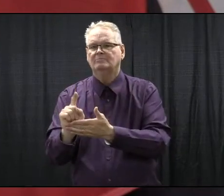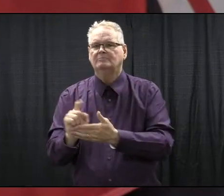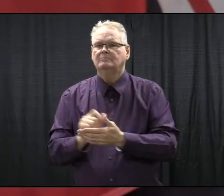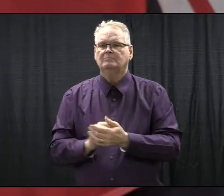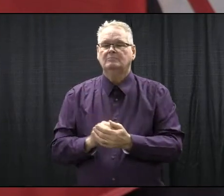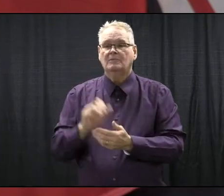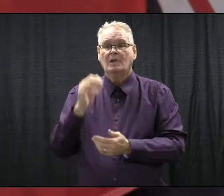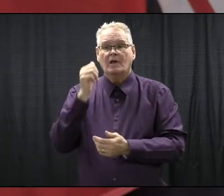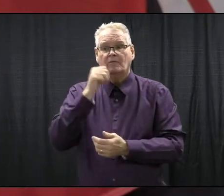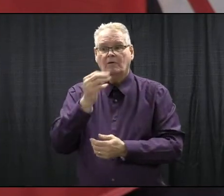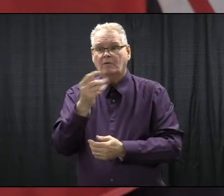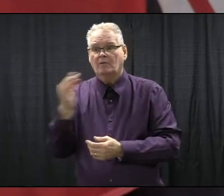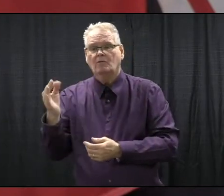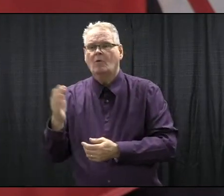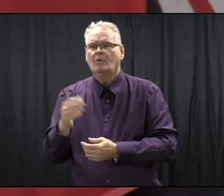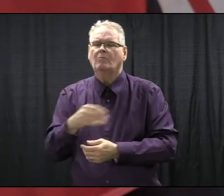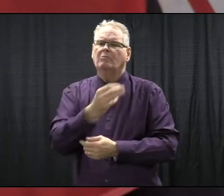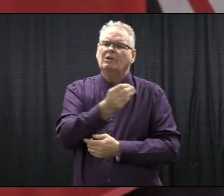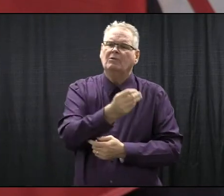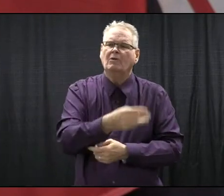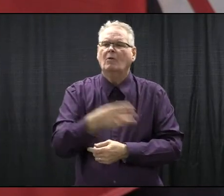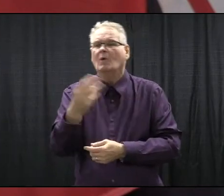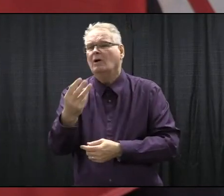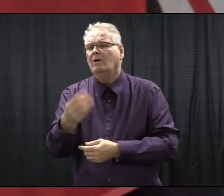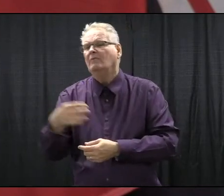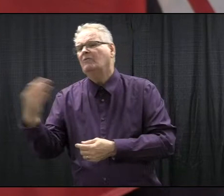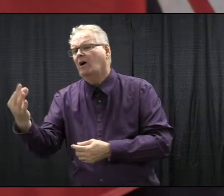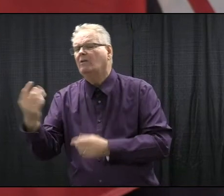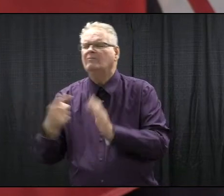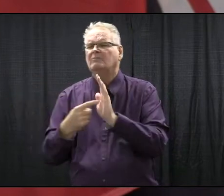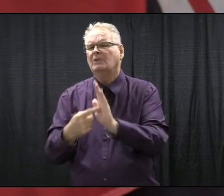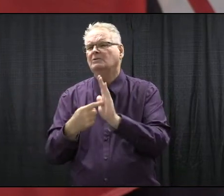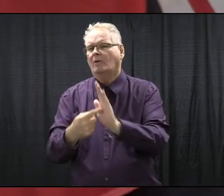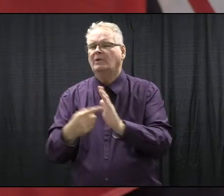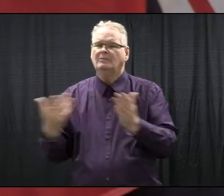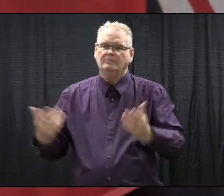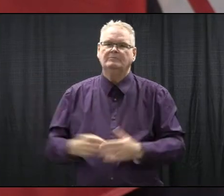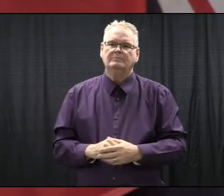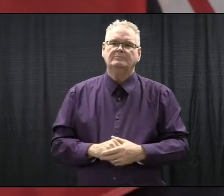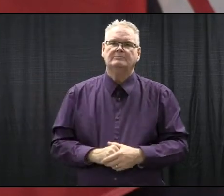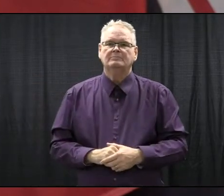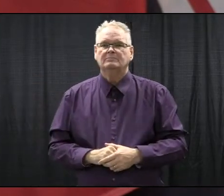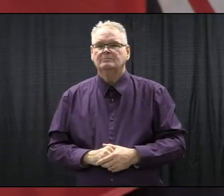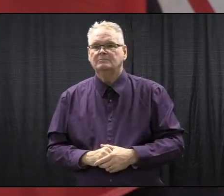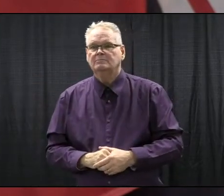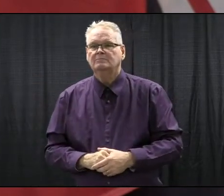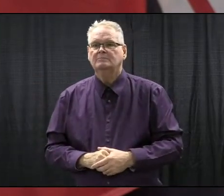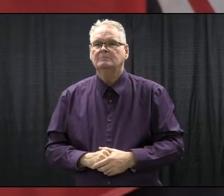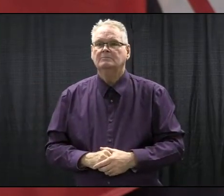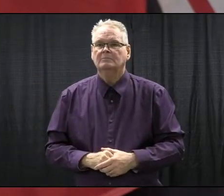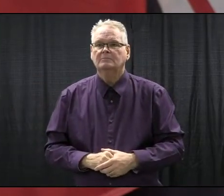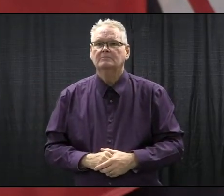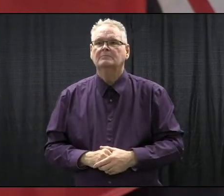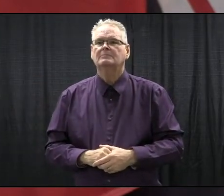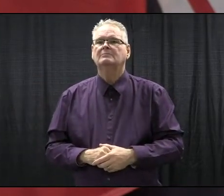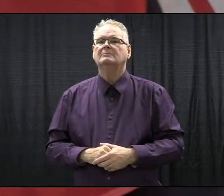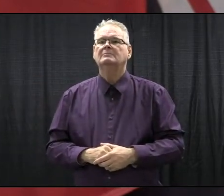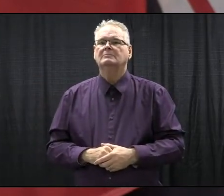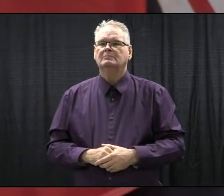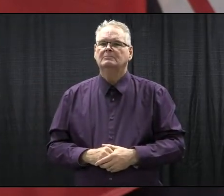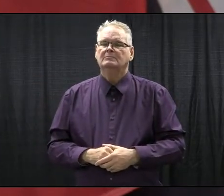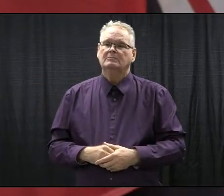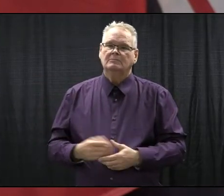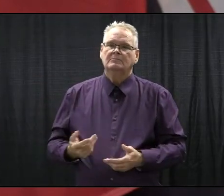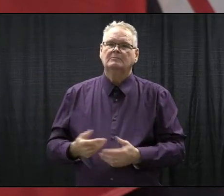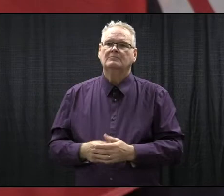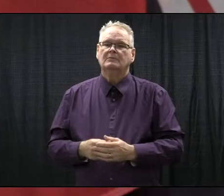the 28 days or 8 weeks, if you would prefer, on the basis of the science, to go and get their second, get the shot. It'll